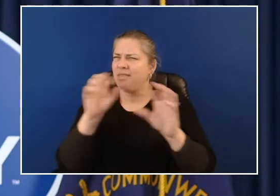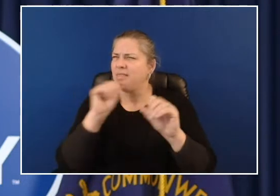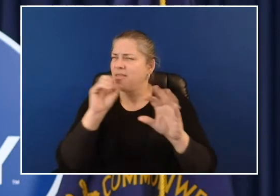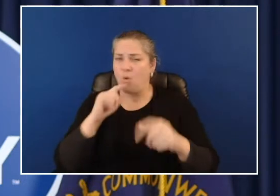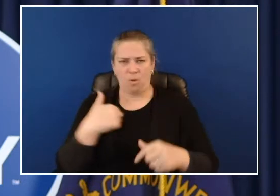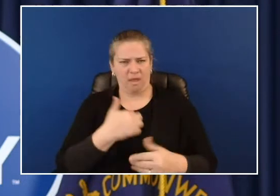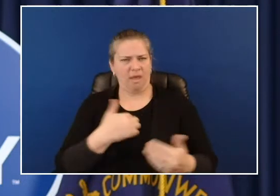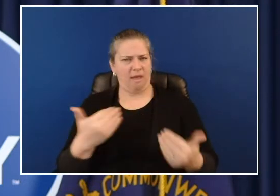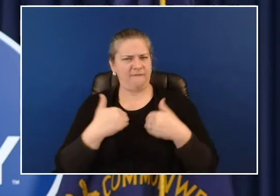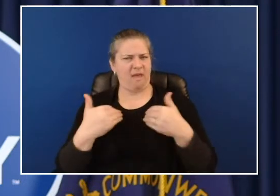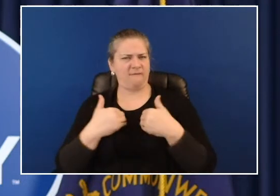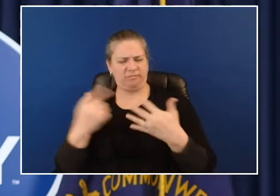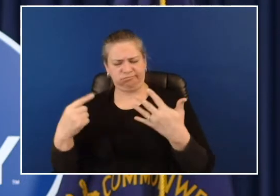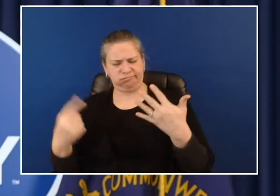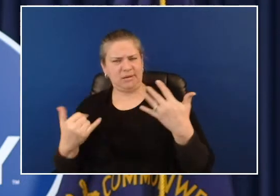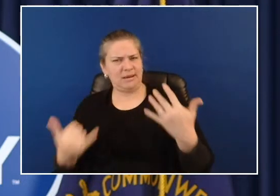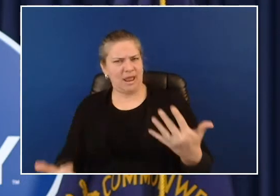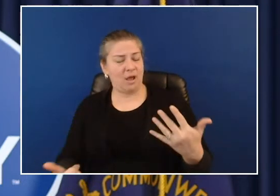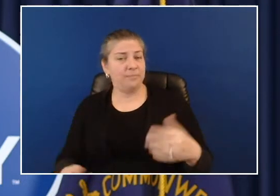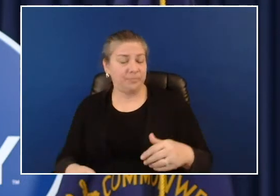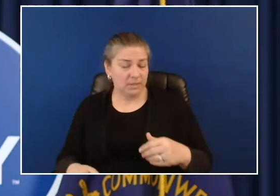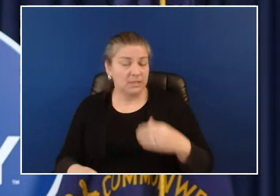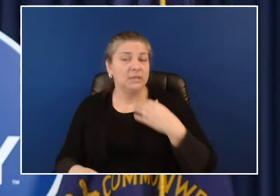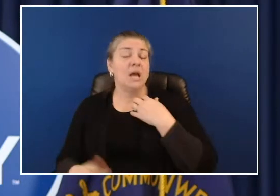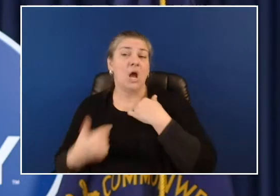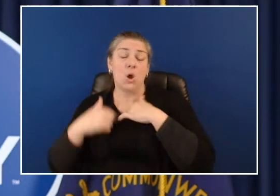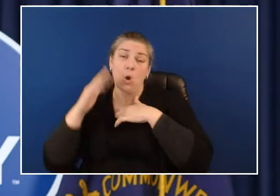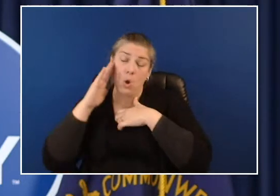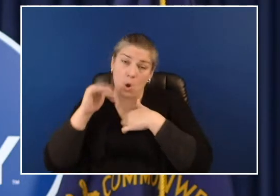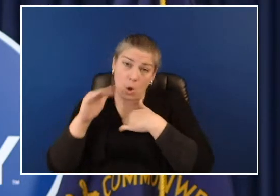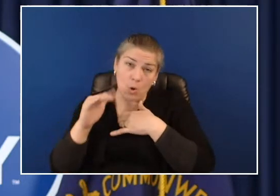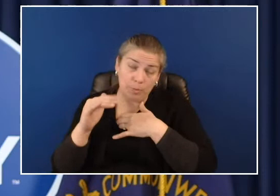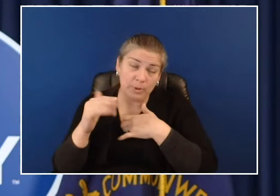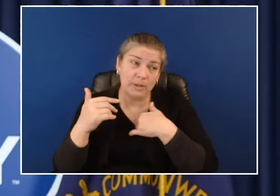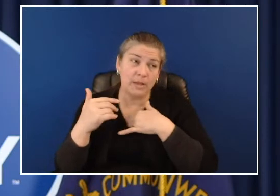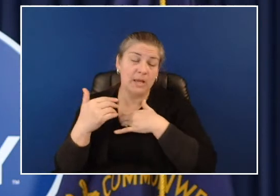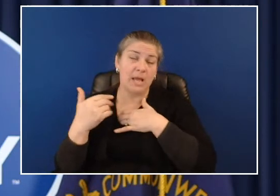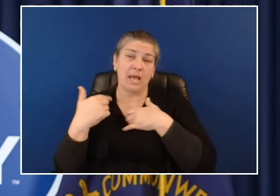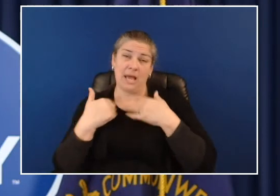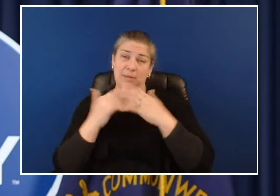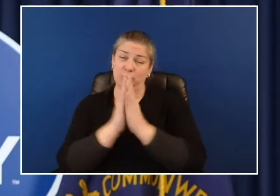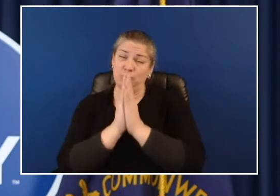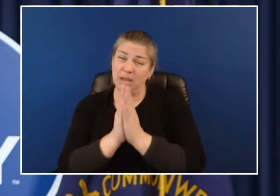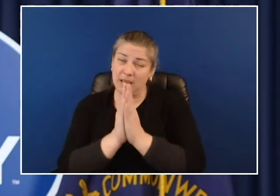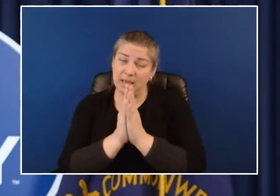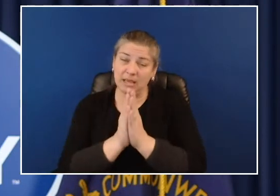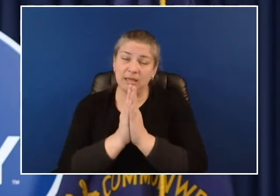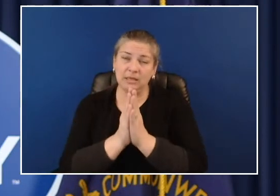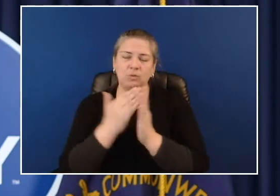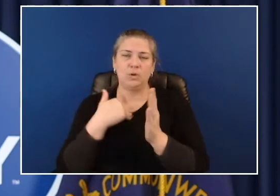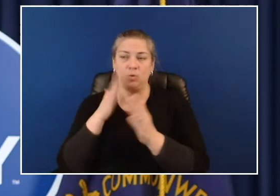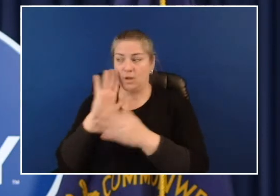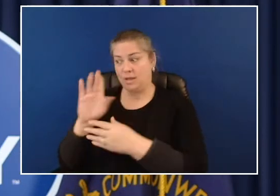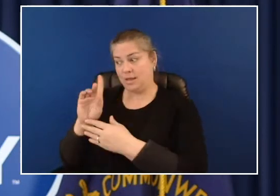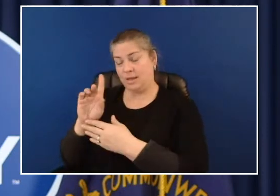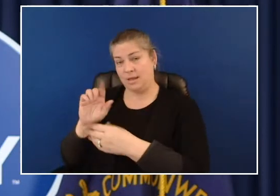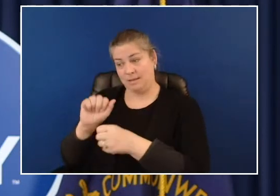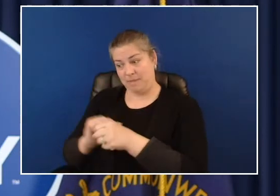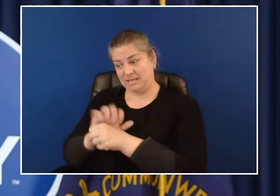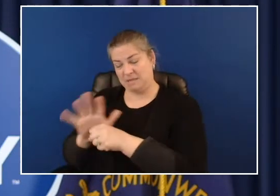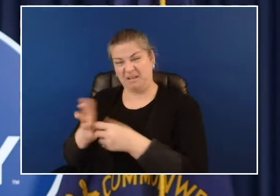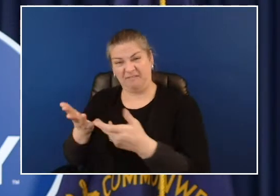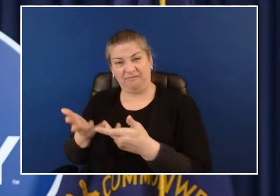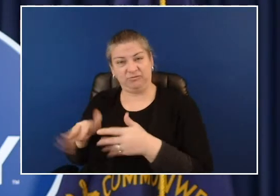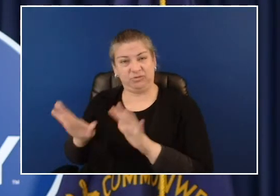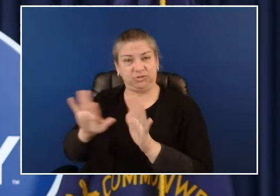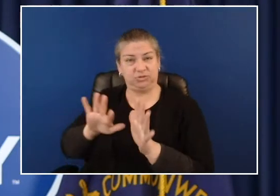What I can say is we are moving the right way, and I hope and I pray we're moving towards endemic. But this is the war of our times. It's